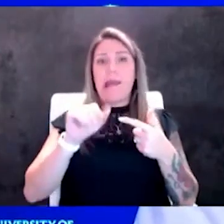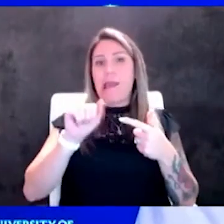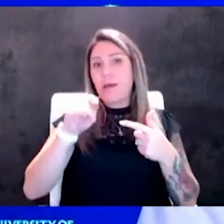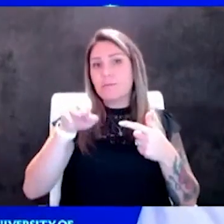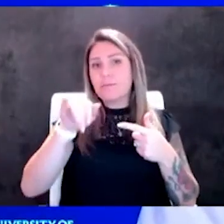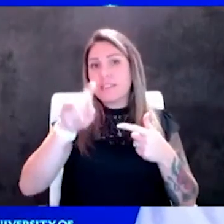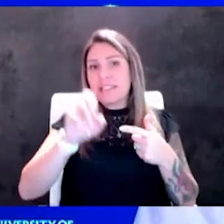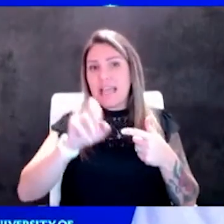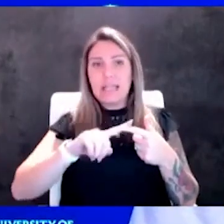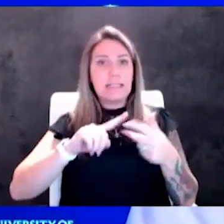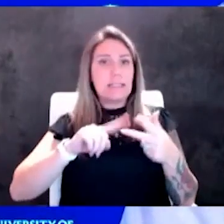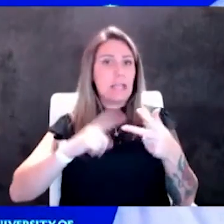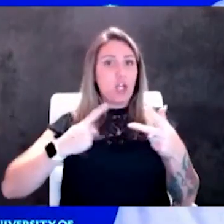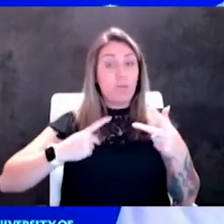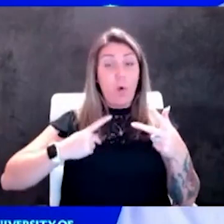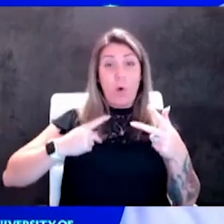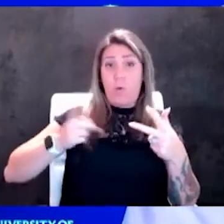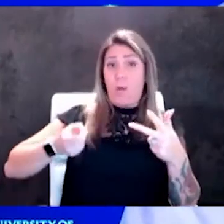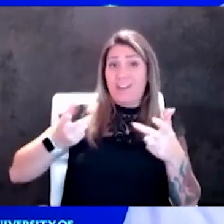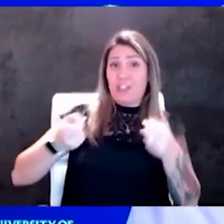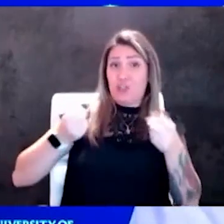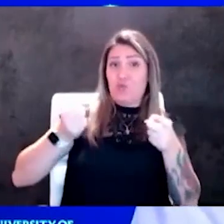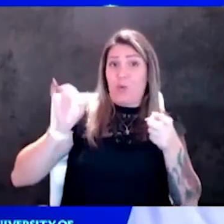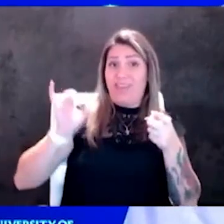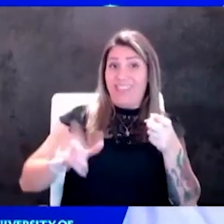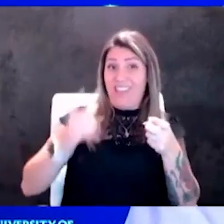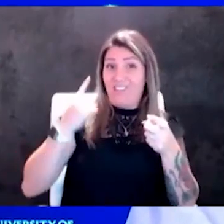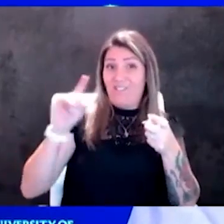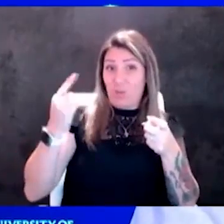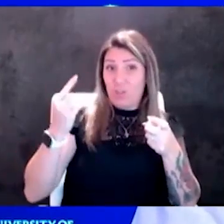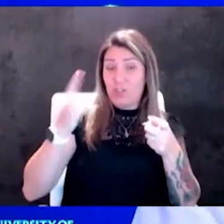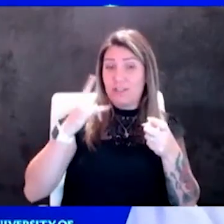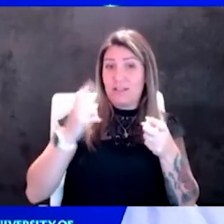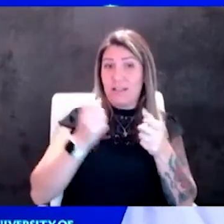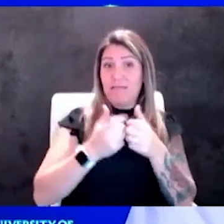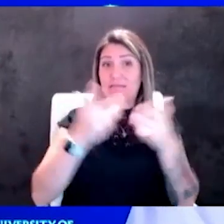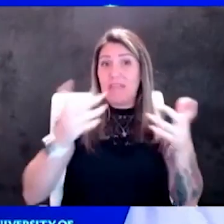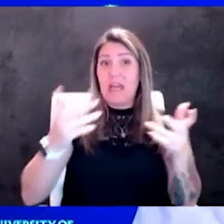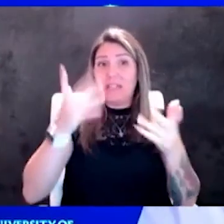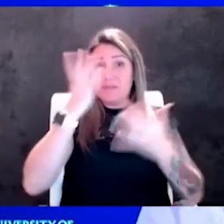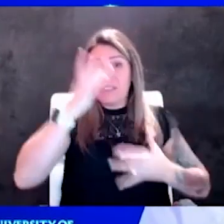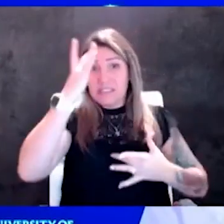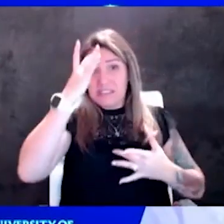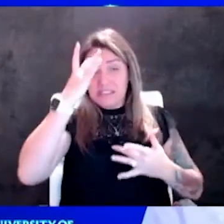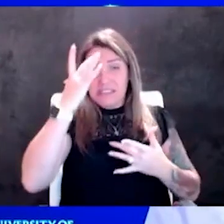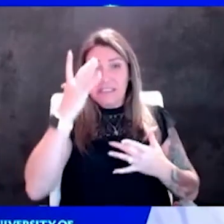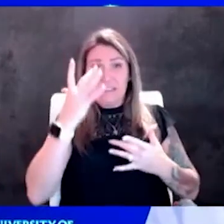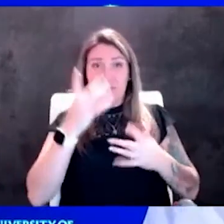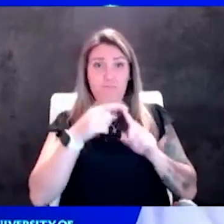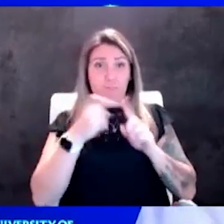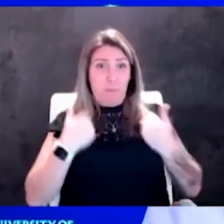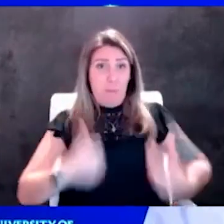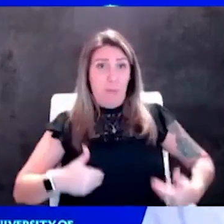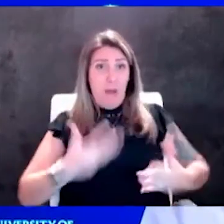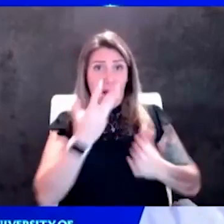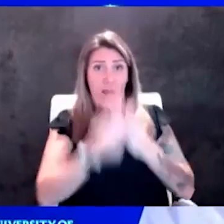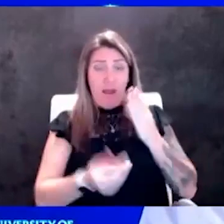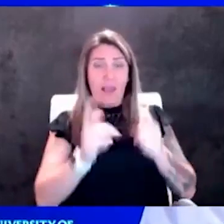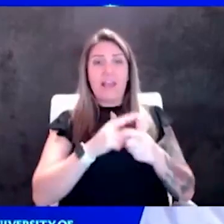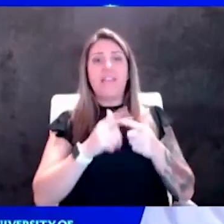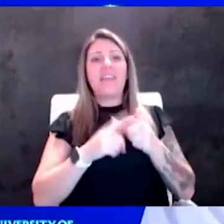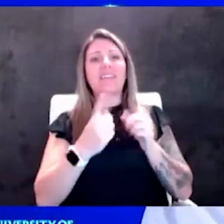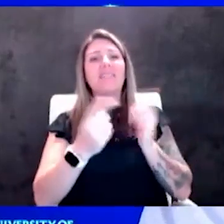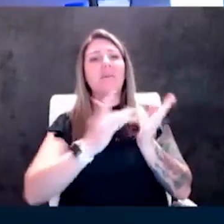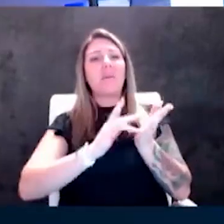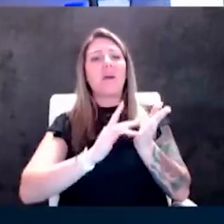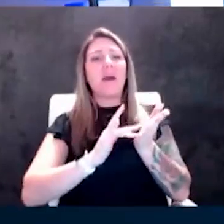source controlled adequately to get a lot of that disease out of your body And then the antibiotics come in really and kind of clean everything else up. And